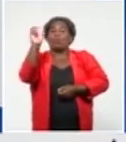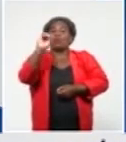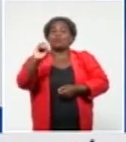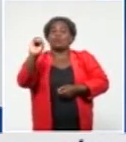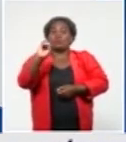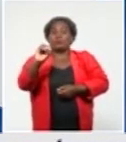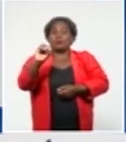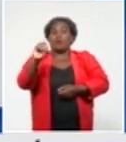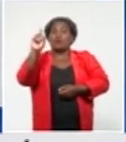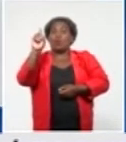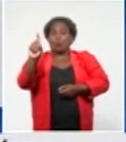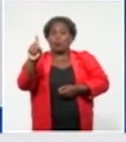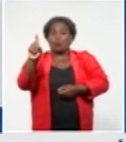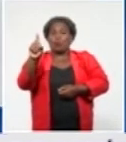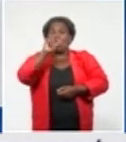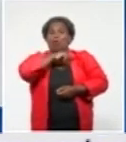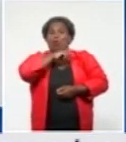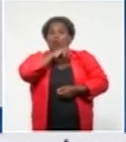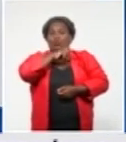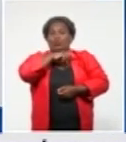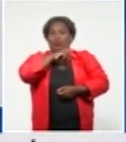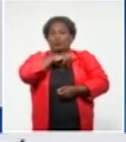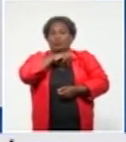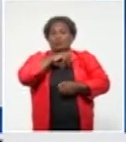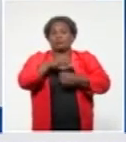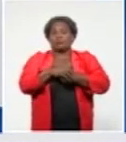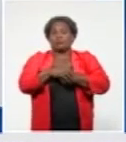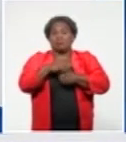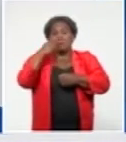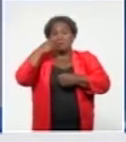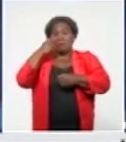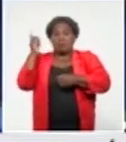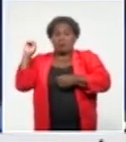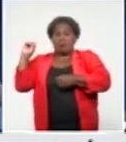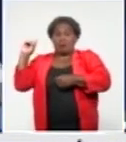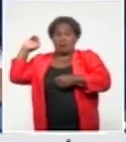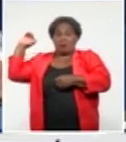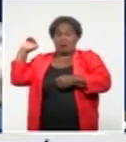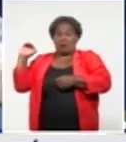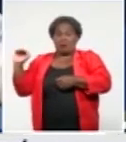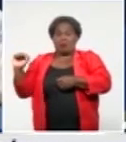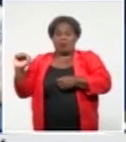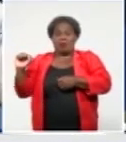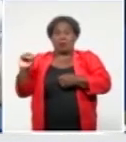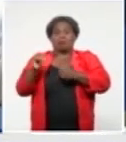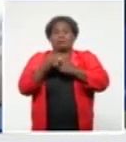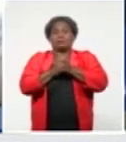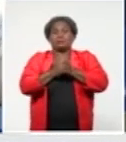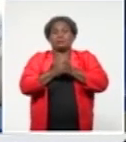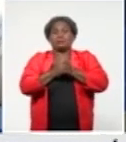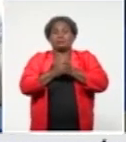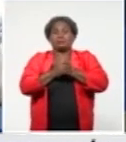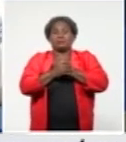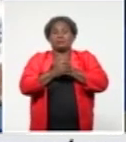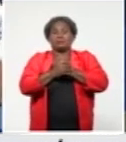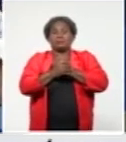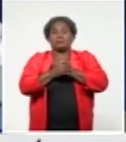percentage of asymptomatic cases. Hence, the rate of infections per 100,000 inhabitants rises